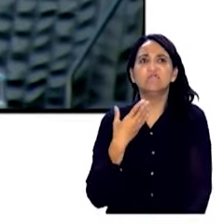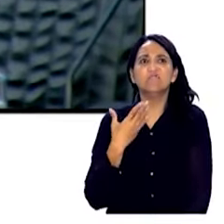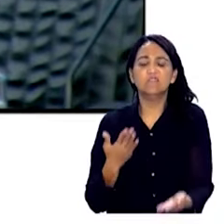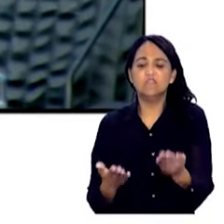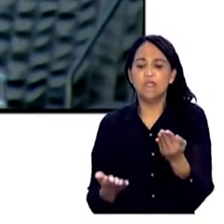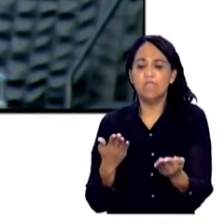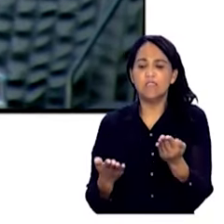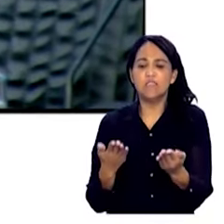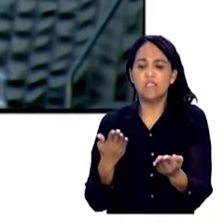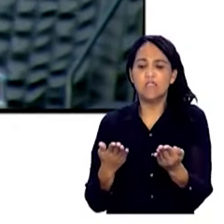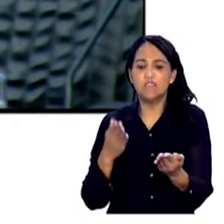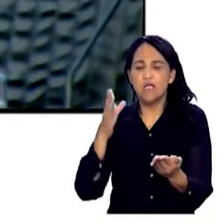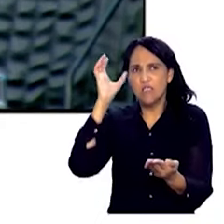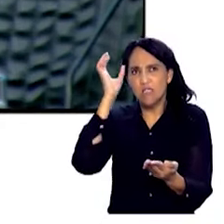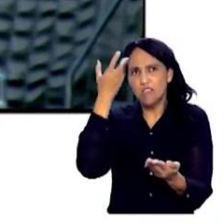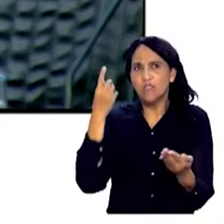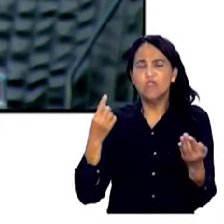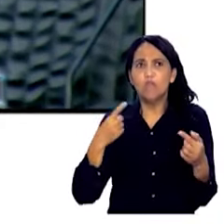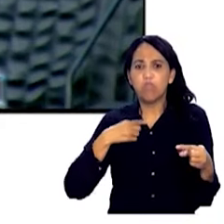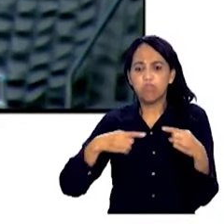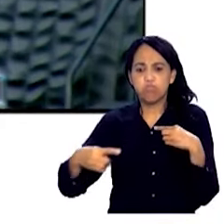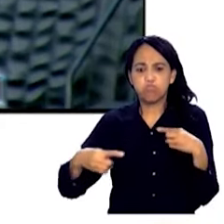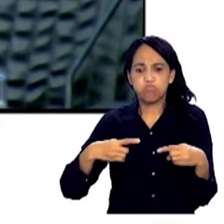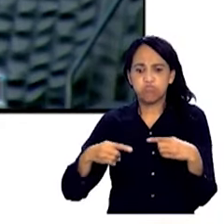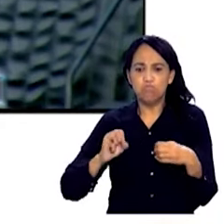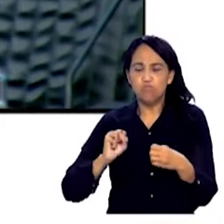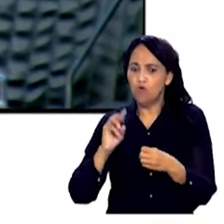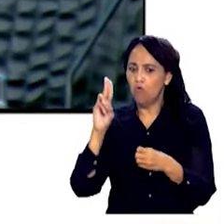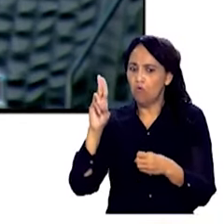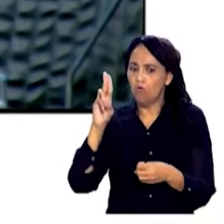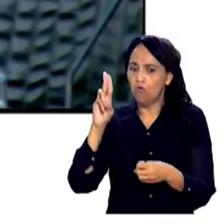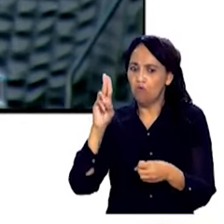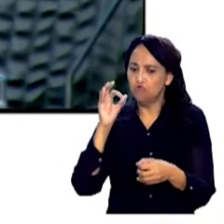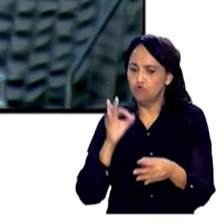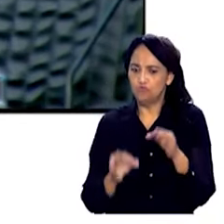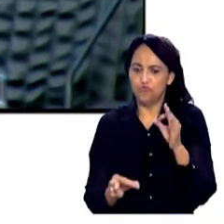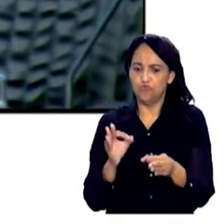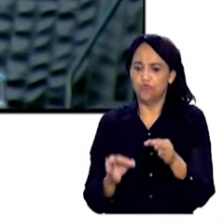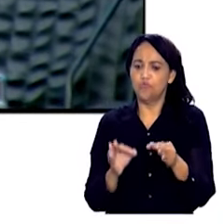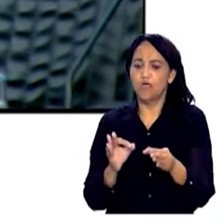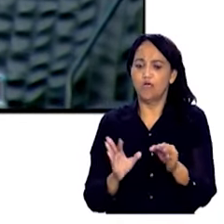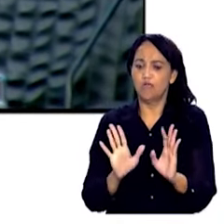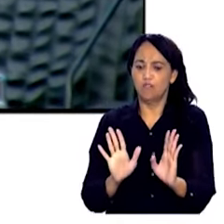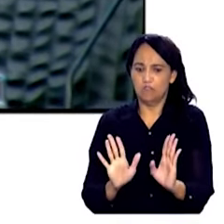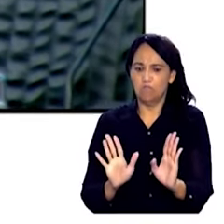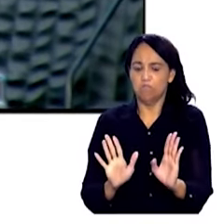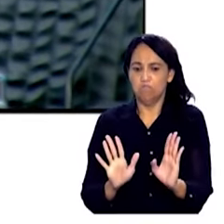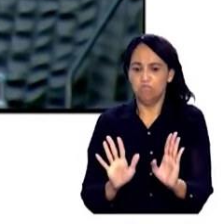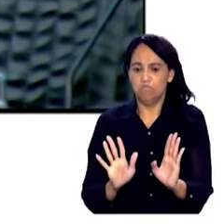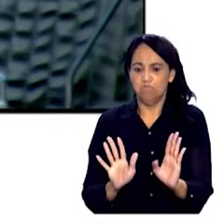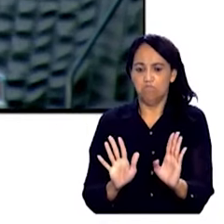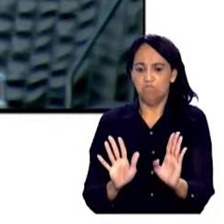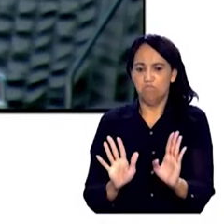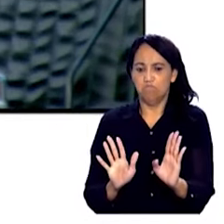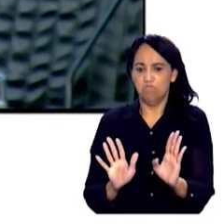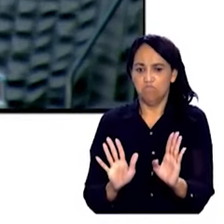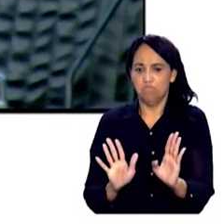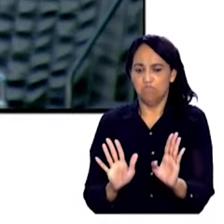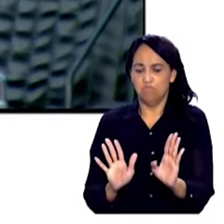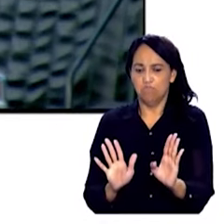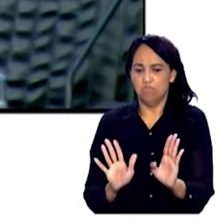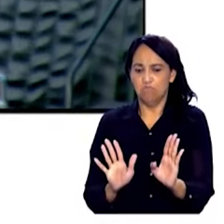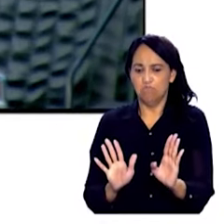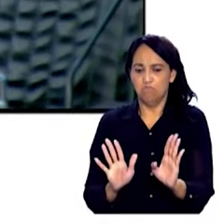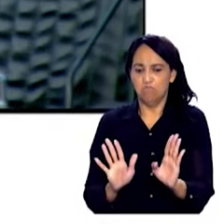the 2019 Case of R versus common cause voters in two States Sued in Federal Court